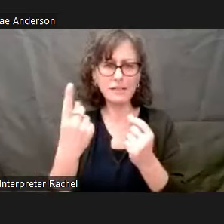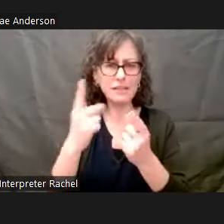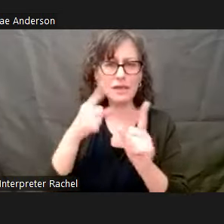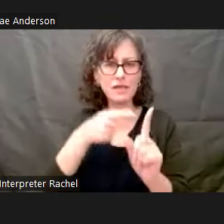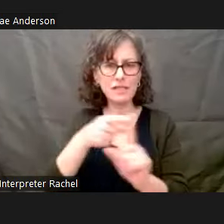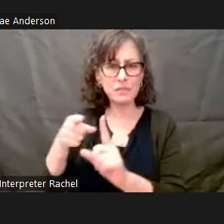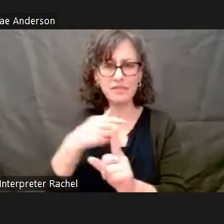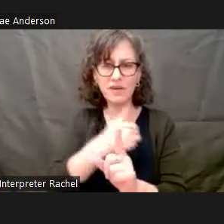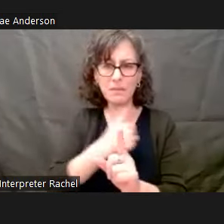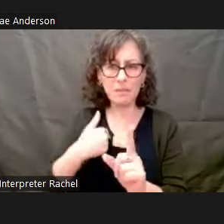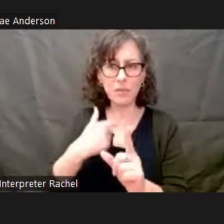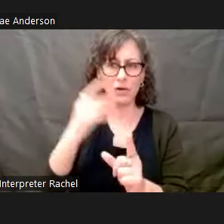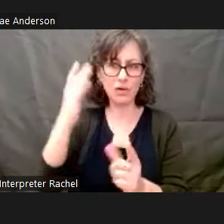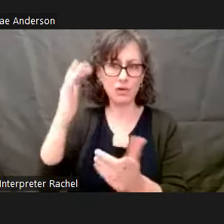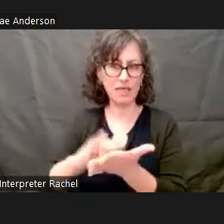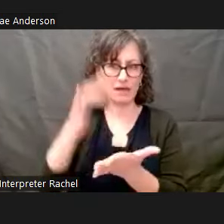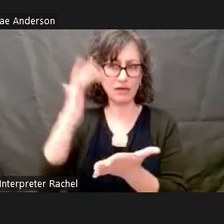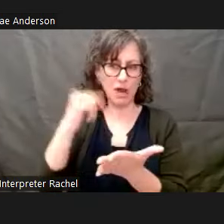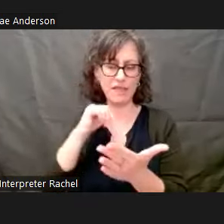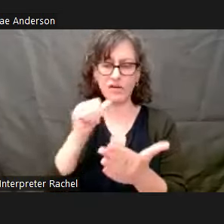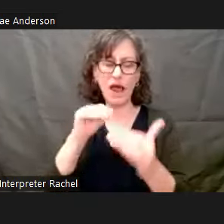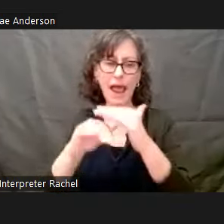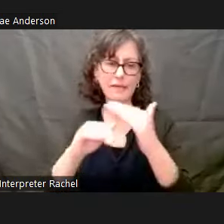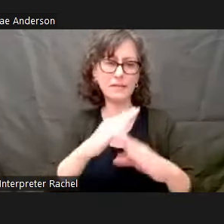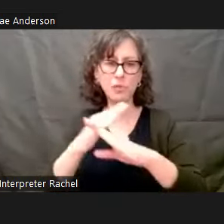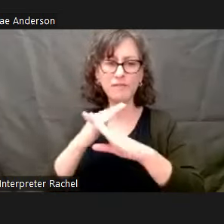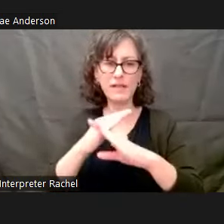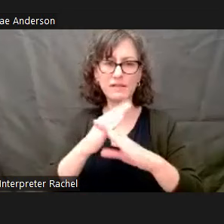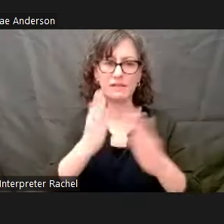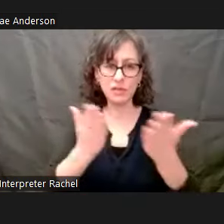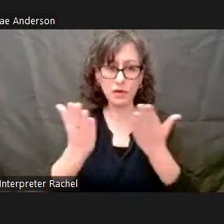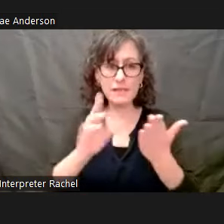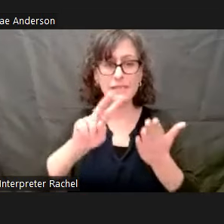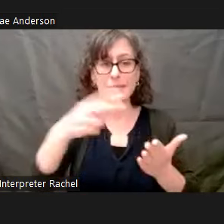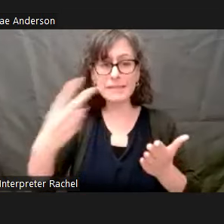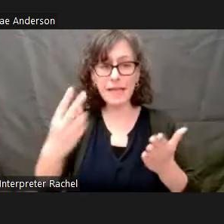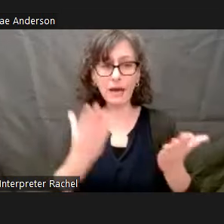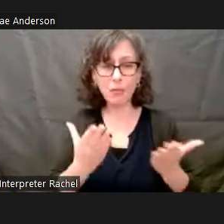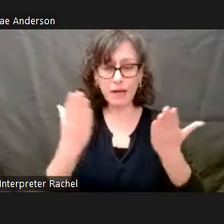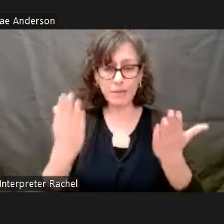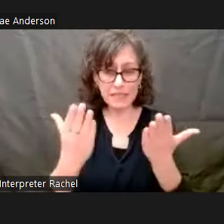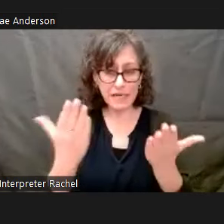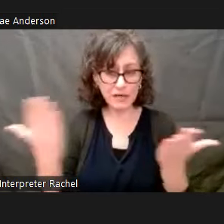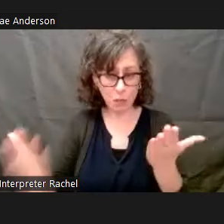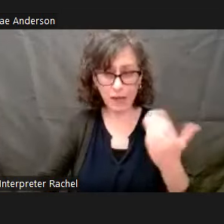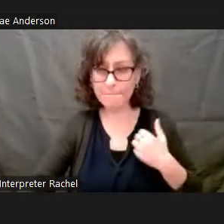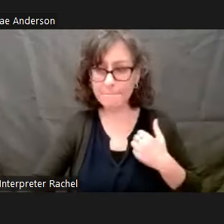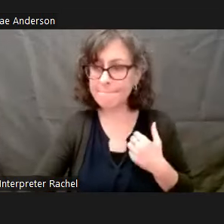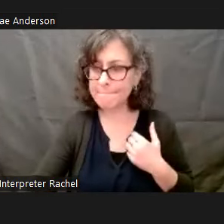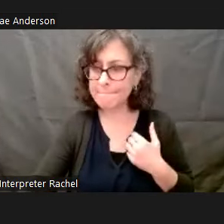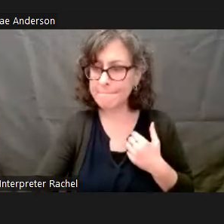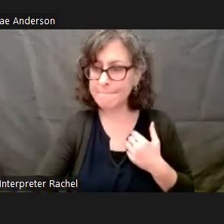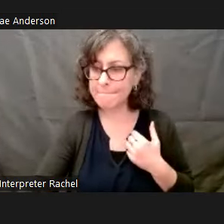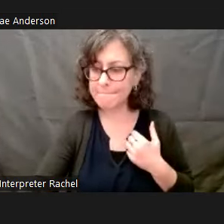reason members are not accessing preventive services. The second recommendation that we came up with is